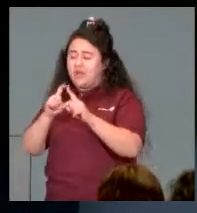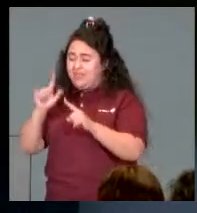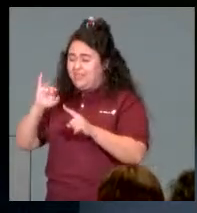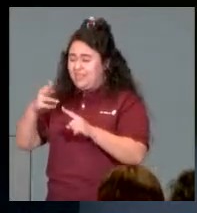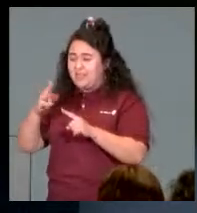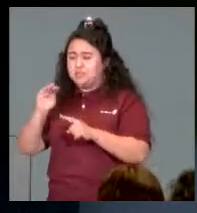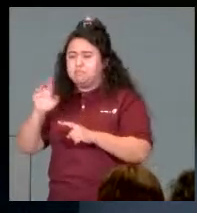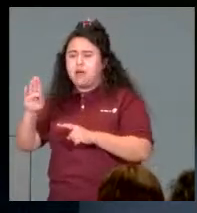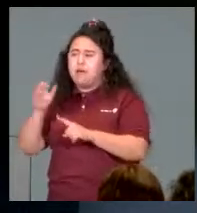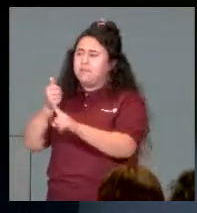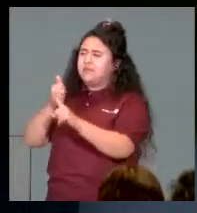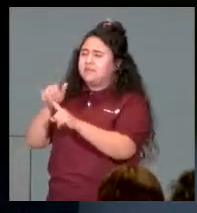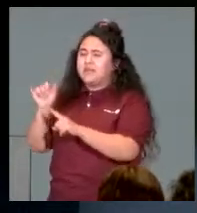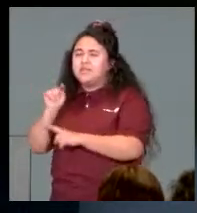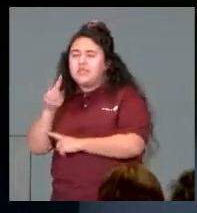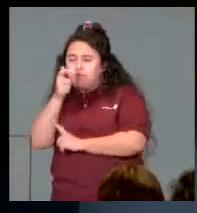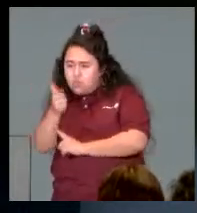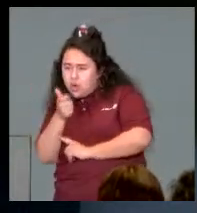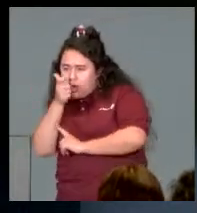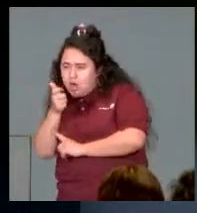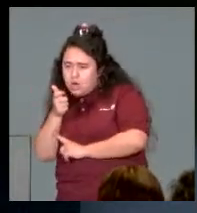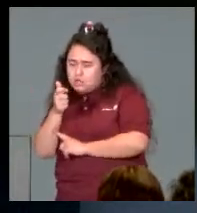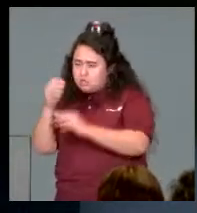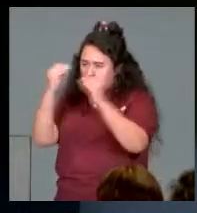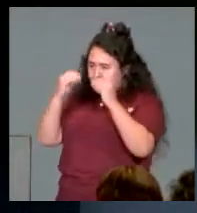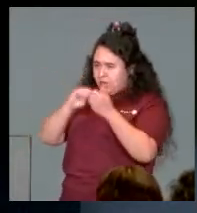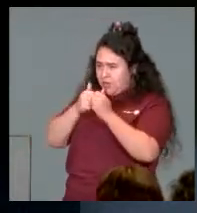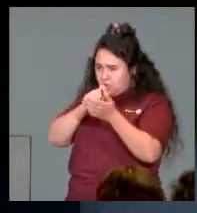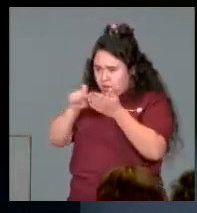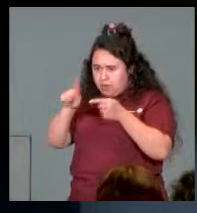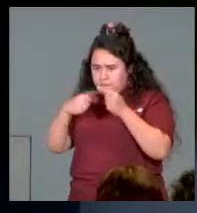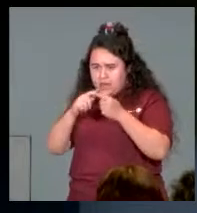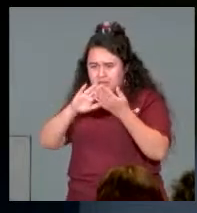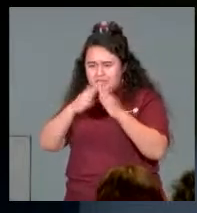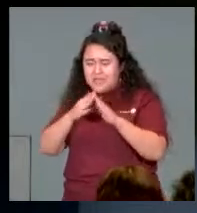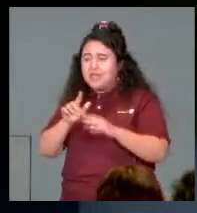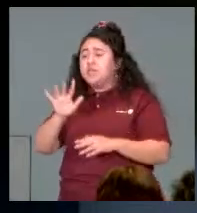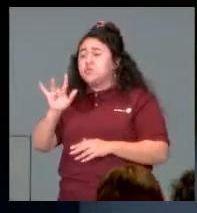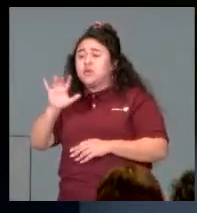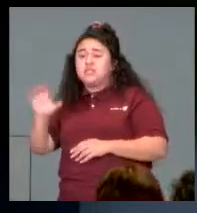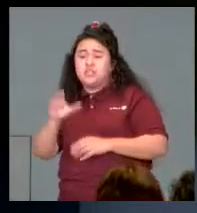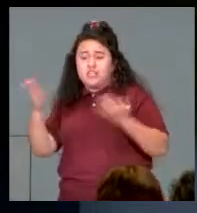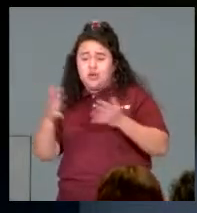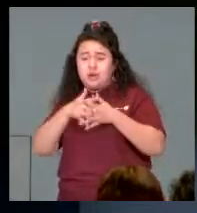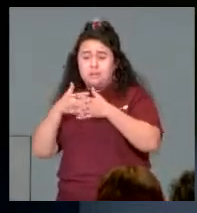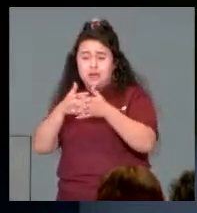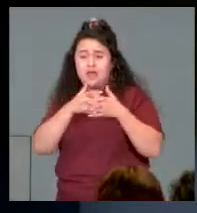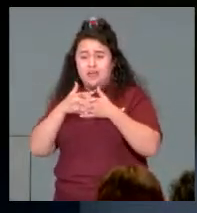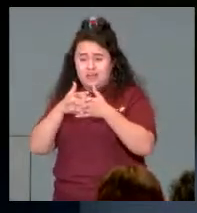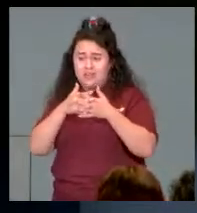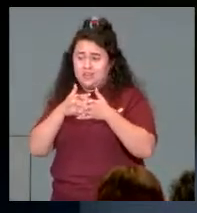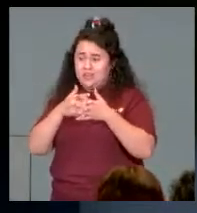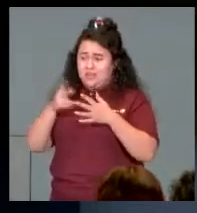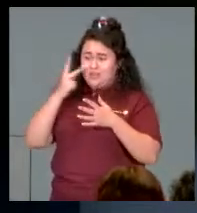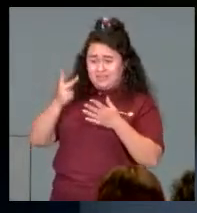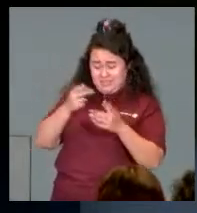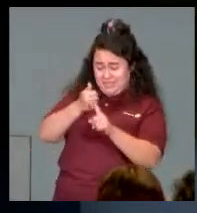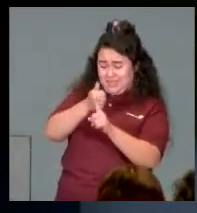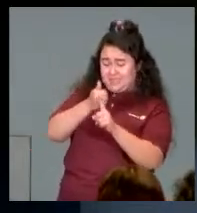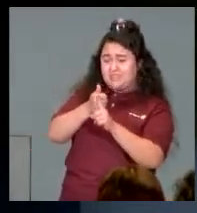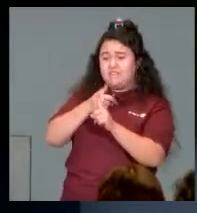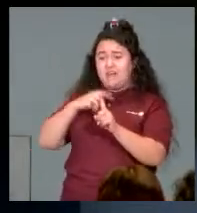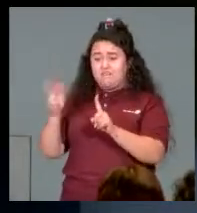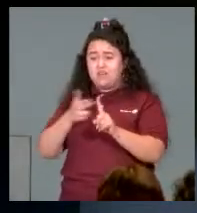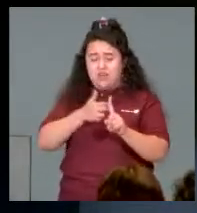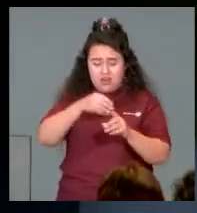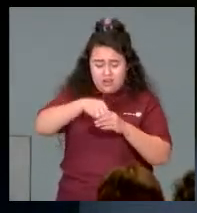like they were tea leaves, teaching you how to write about cities. It's the 25th century in the mirror, people. Tyranny against your chump times, you're a chump to be mocked even with a gun in your